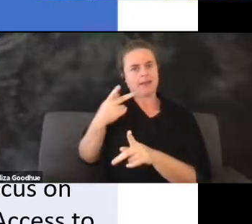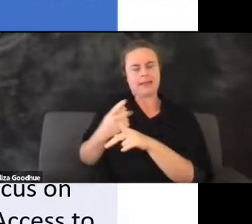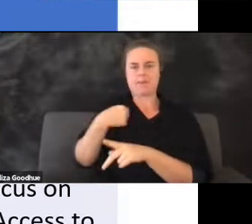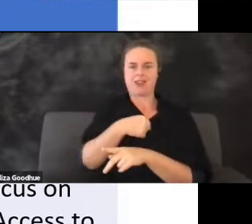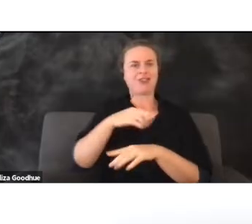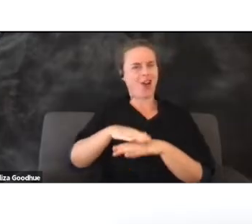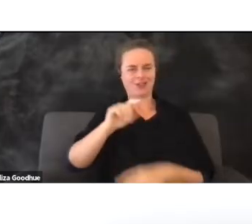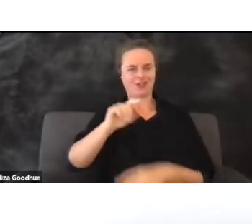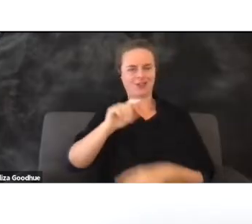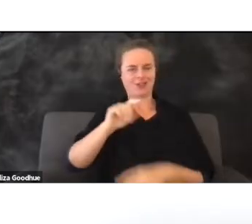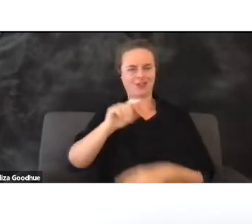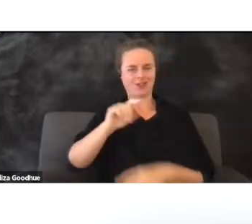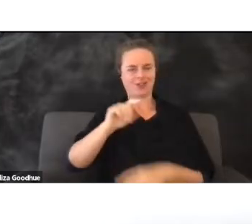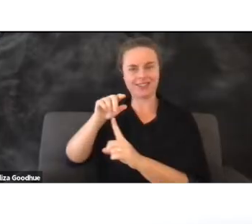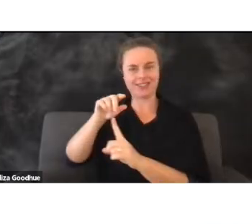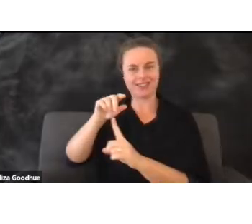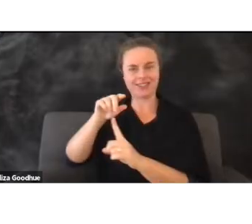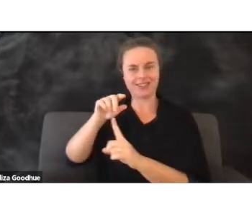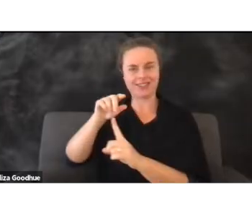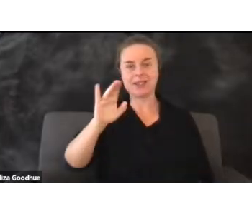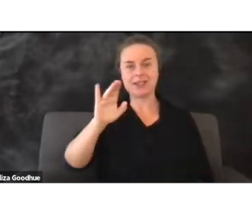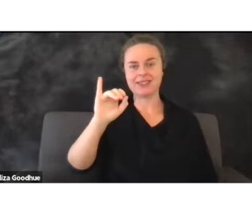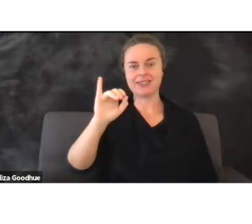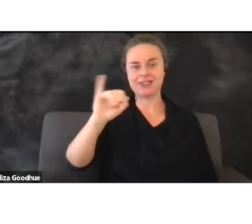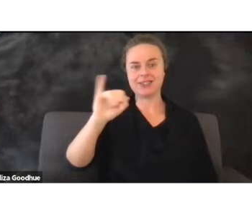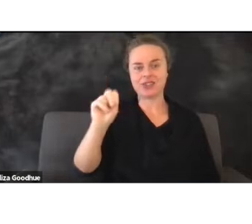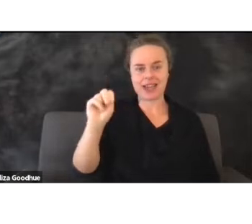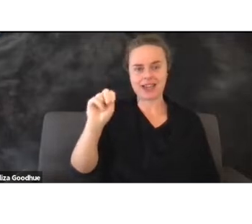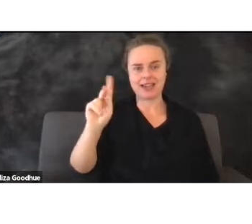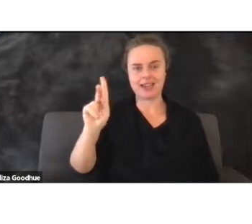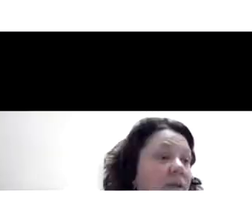Jen Nauer, who will be sharing our